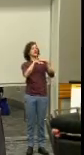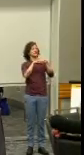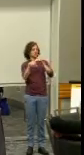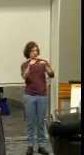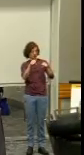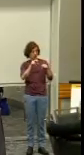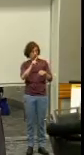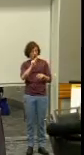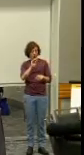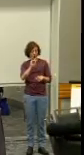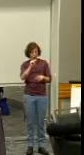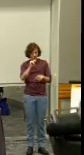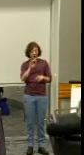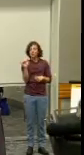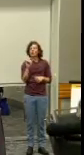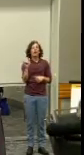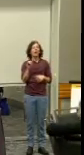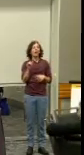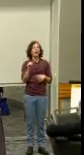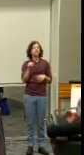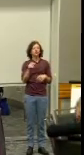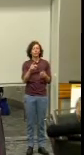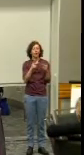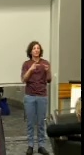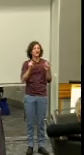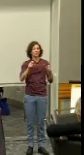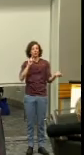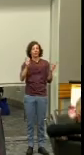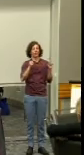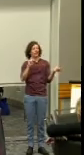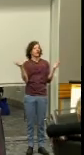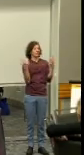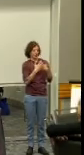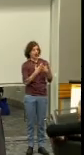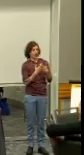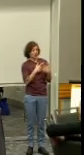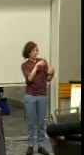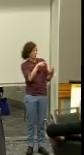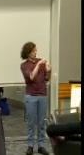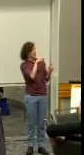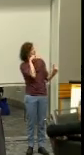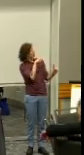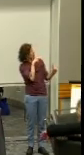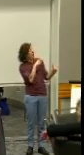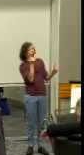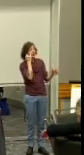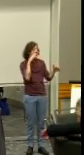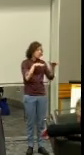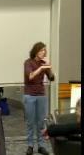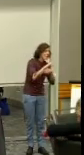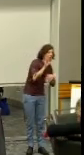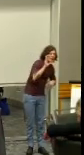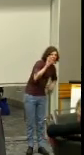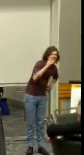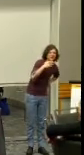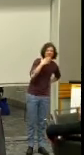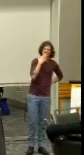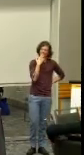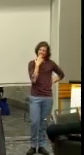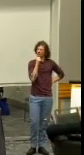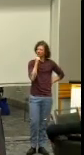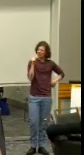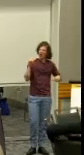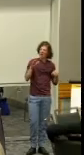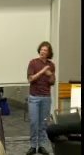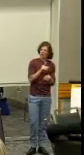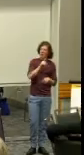and also fully adaptable units. So as we go into specific units, if they don't look fully accessible, they can be